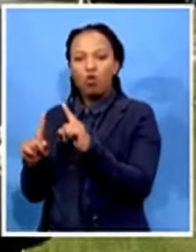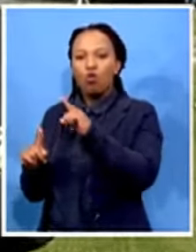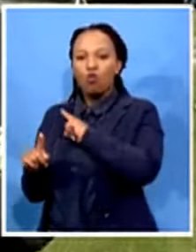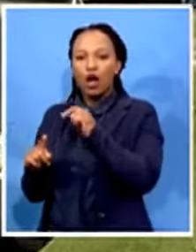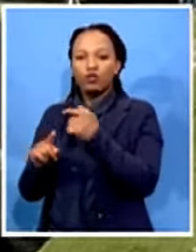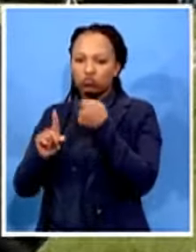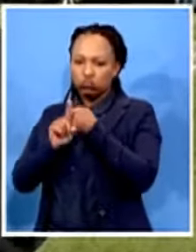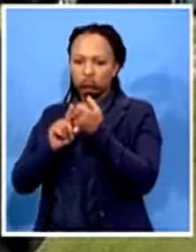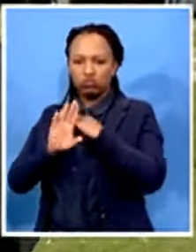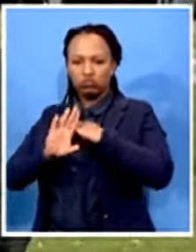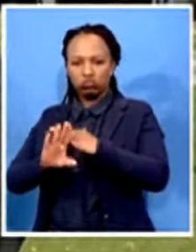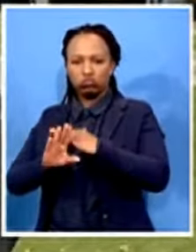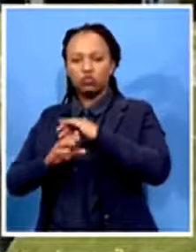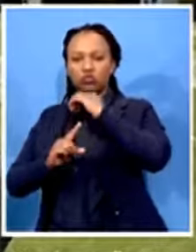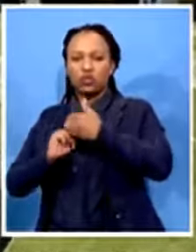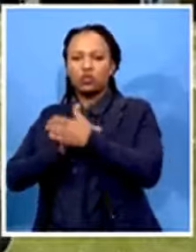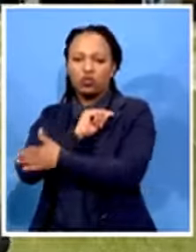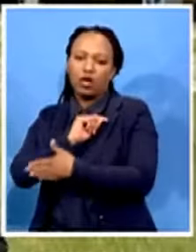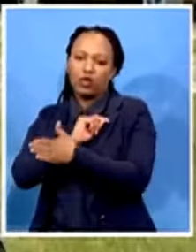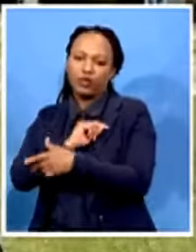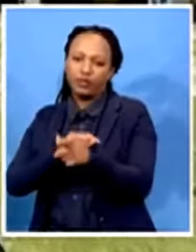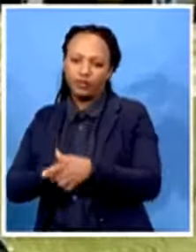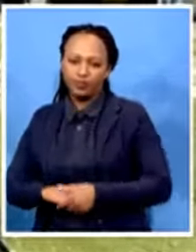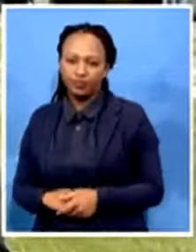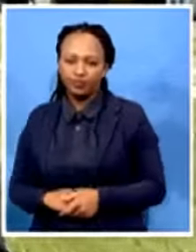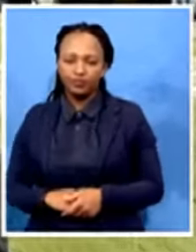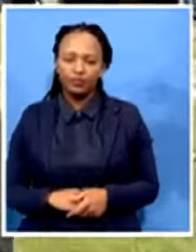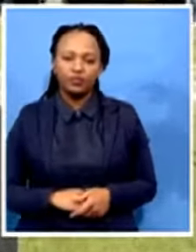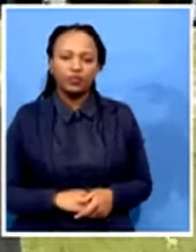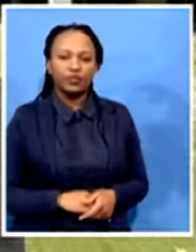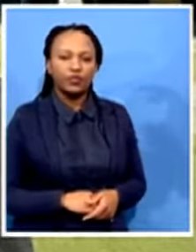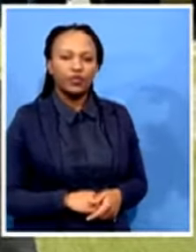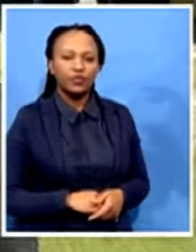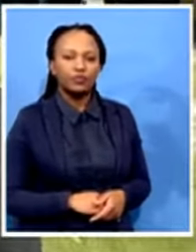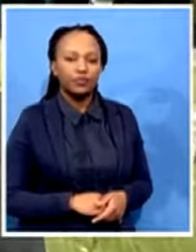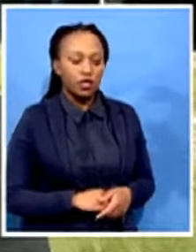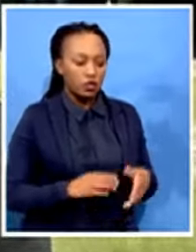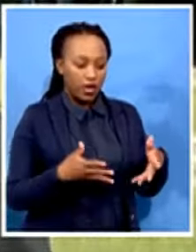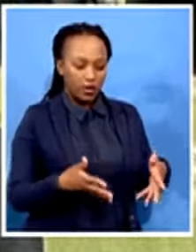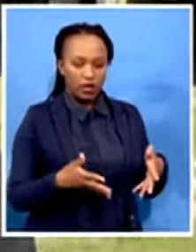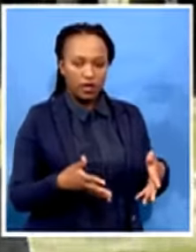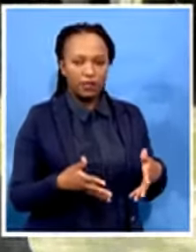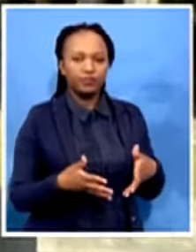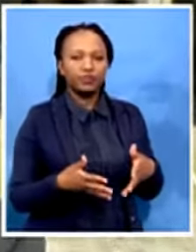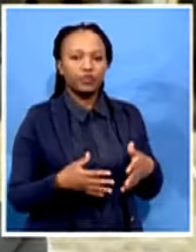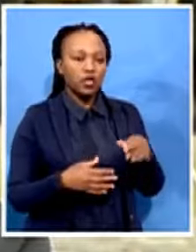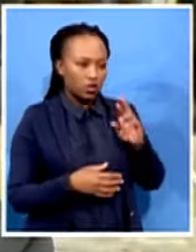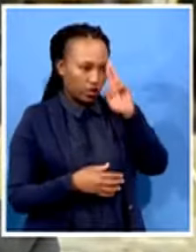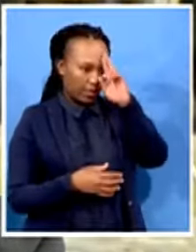you see, what we're standing here is to remember them, to honor them, not myself. I don't stand for myself, I stand for